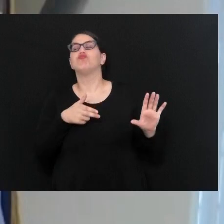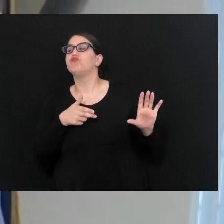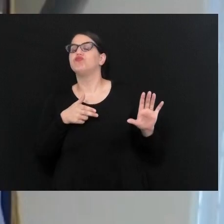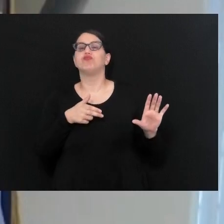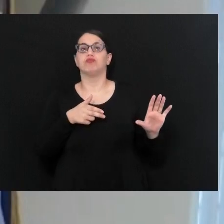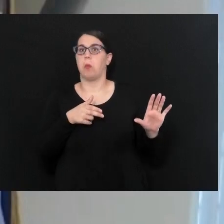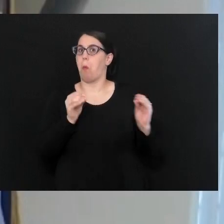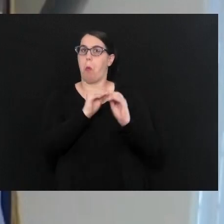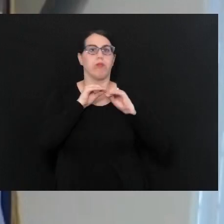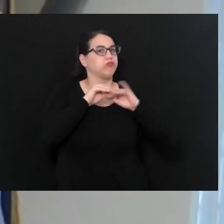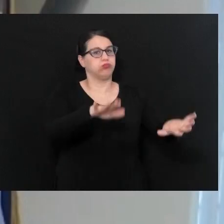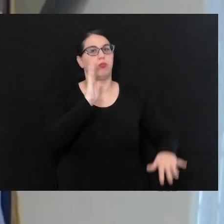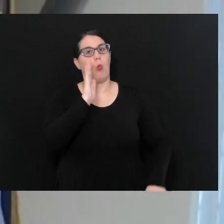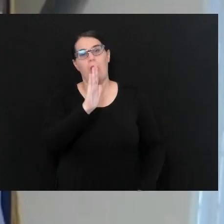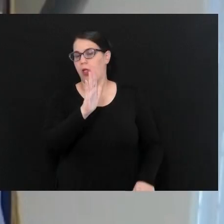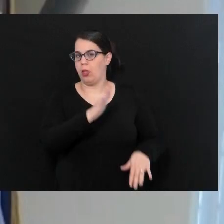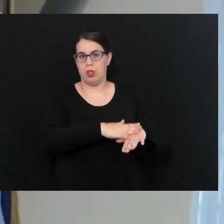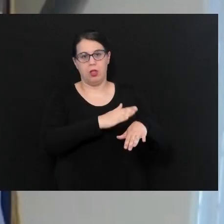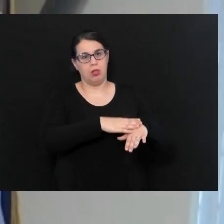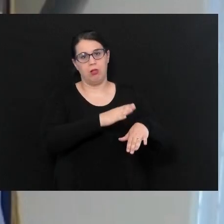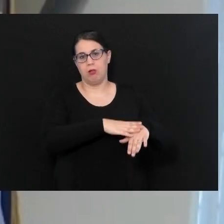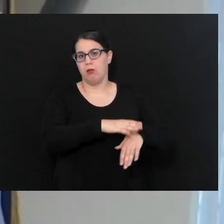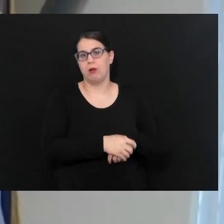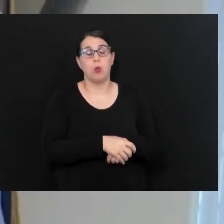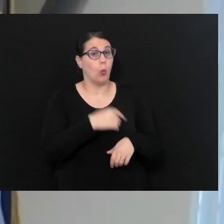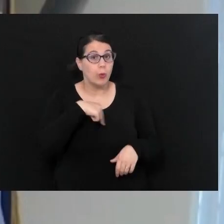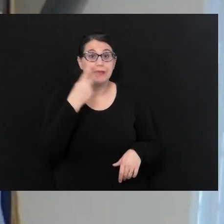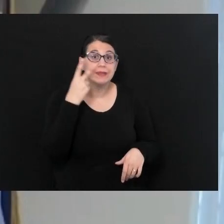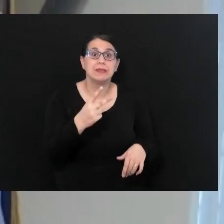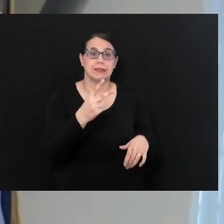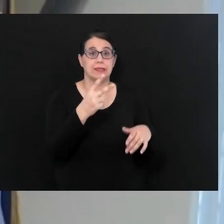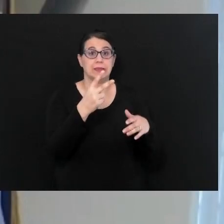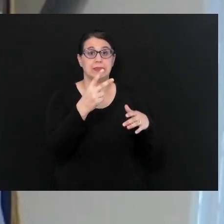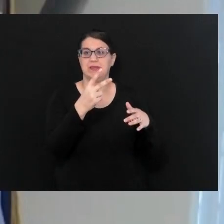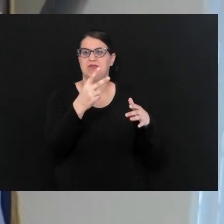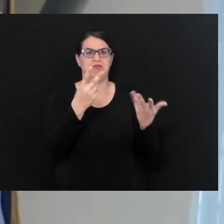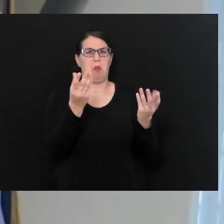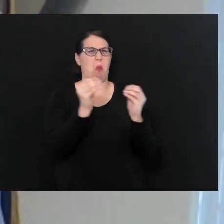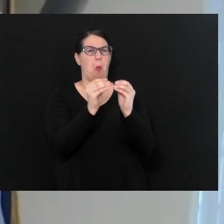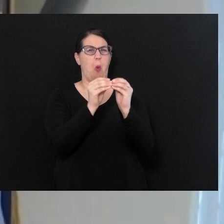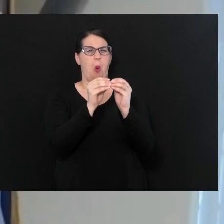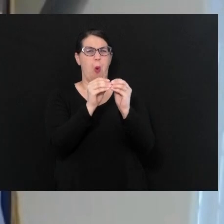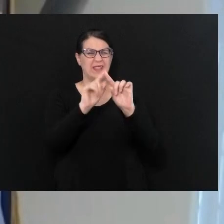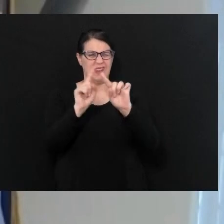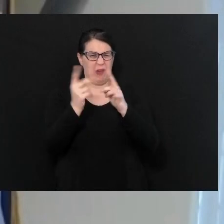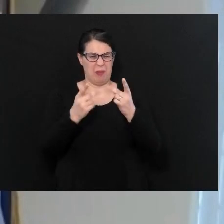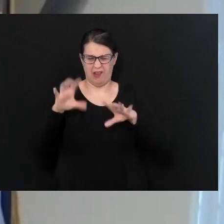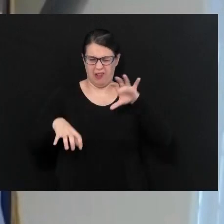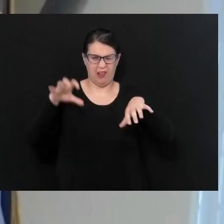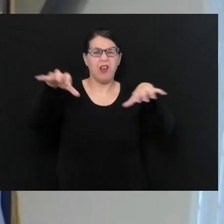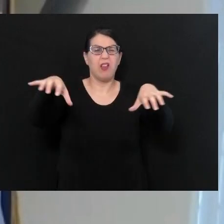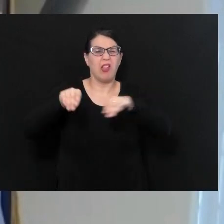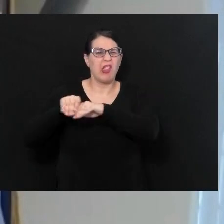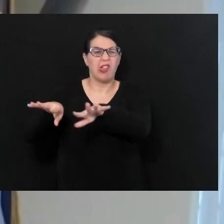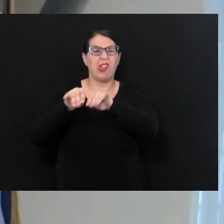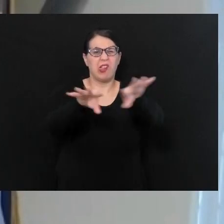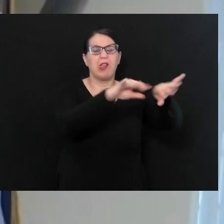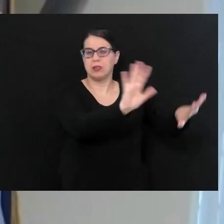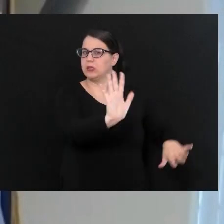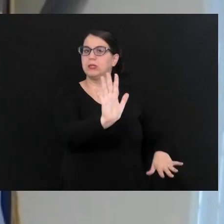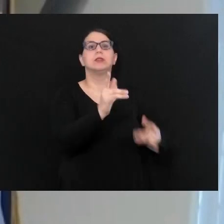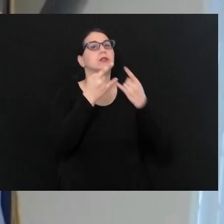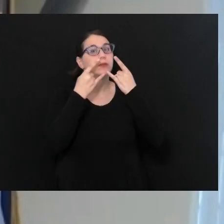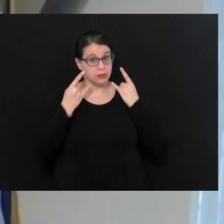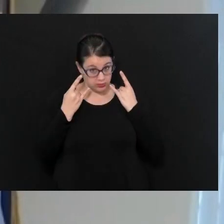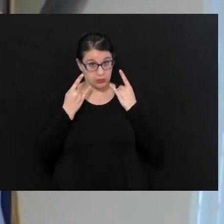outbreaks daily in a wider variety of locations, a wider variety of settings. So please, everyone, wear your